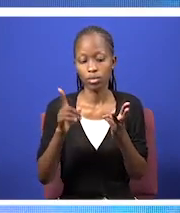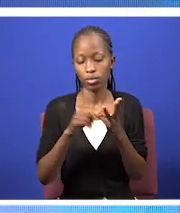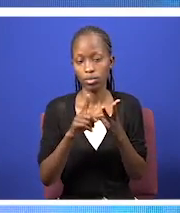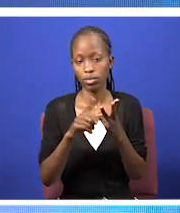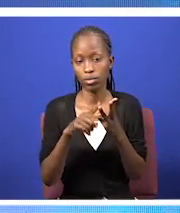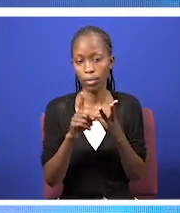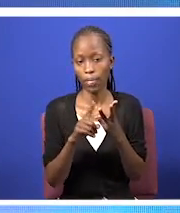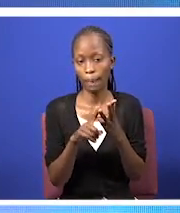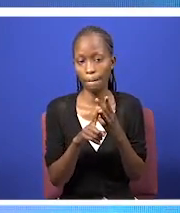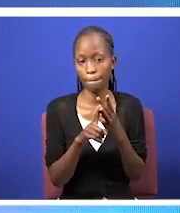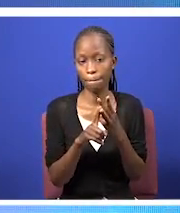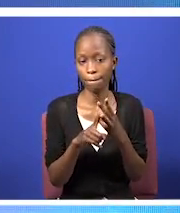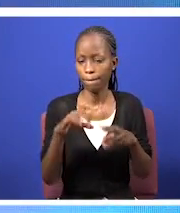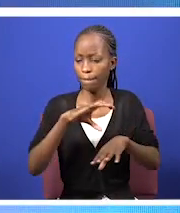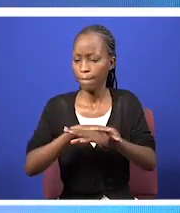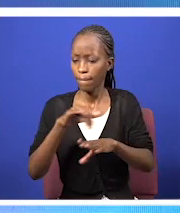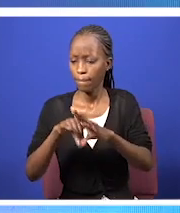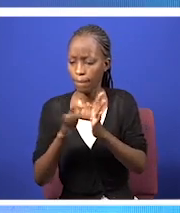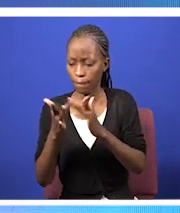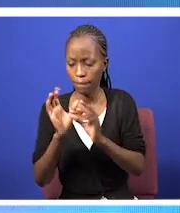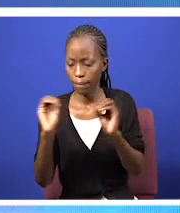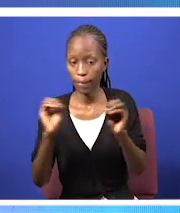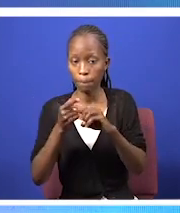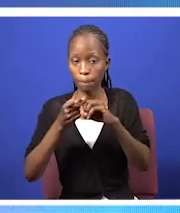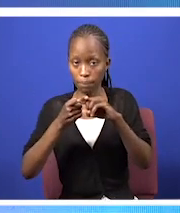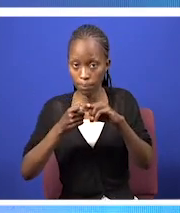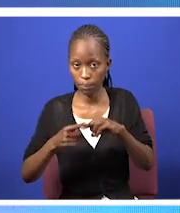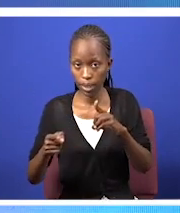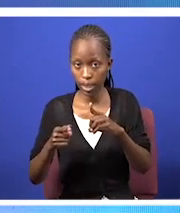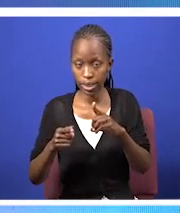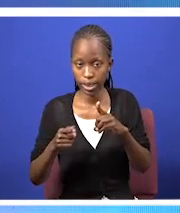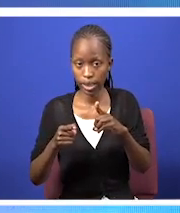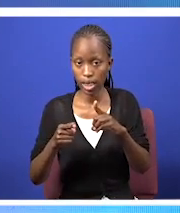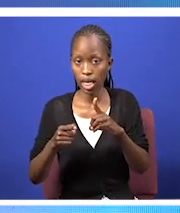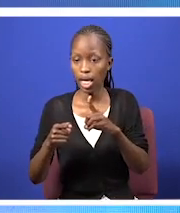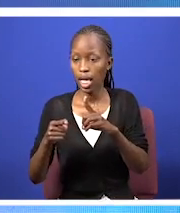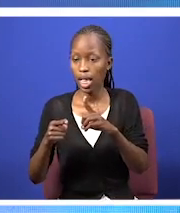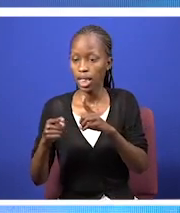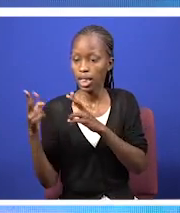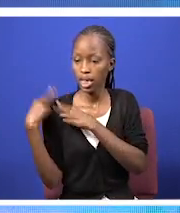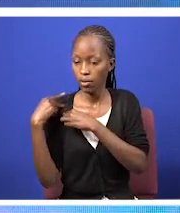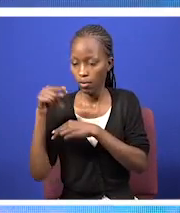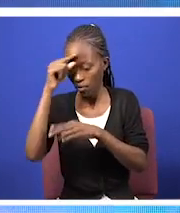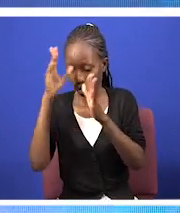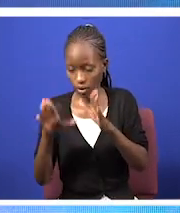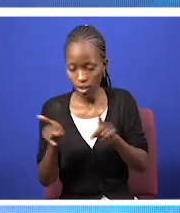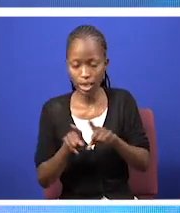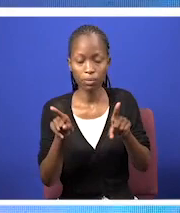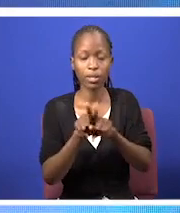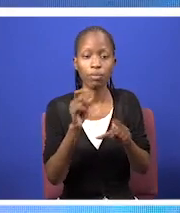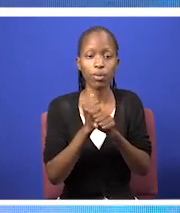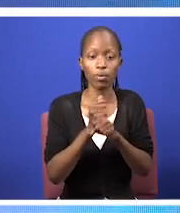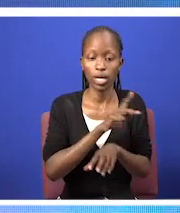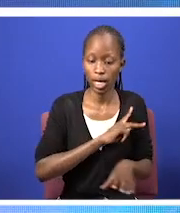a title found explicitly in the Bible, but the functions of this particular title are consistent with the workings of a